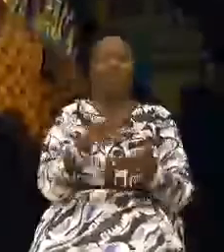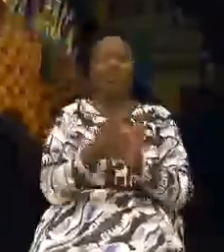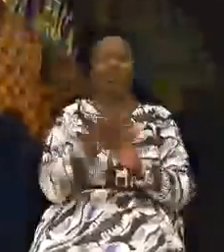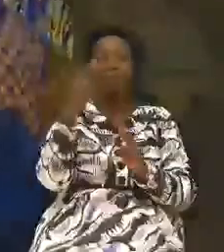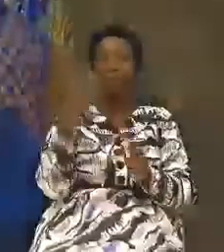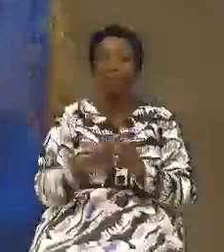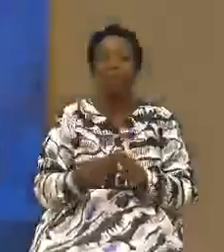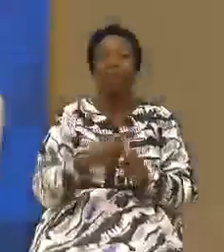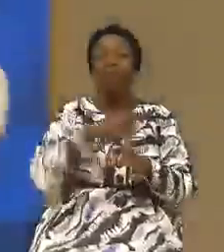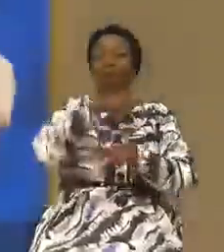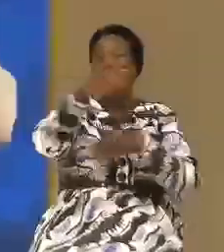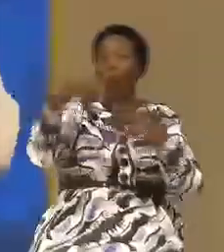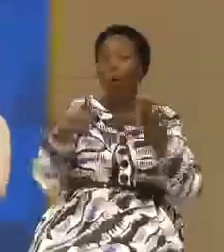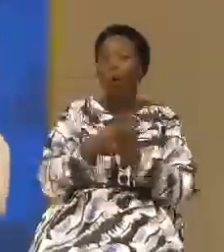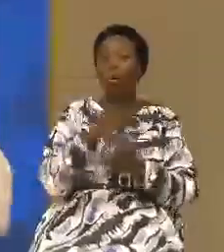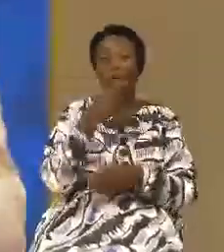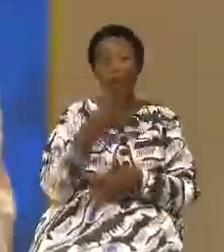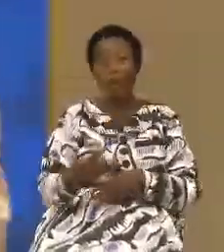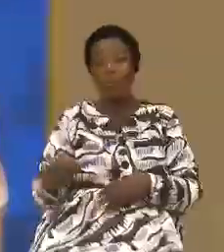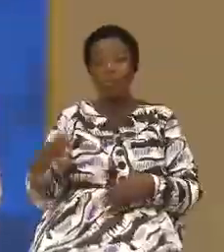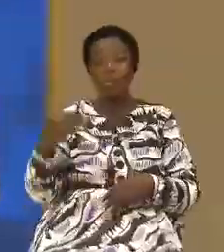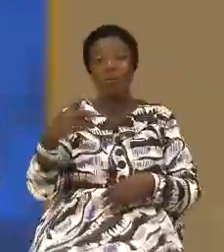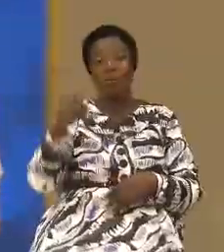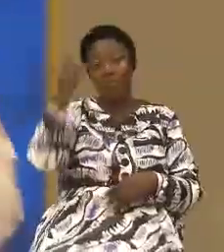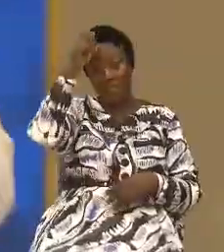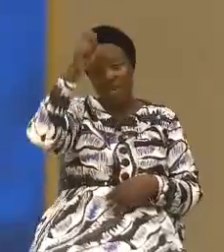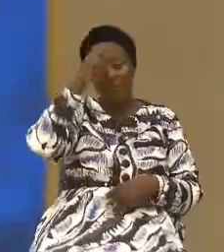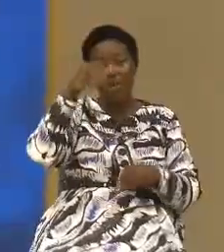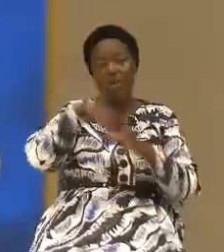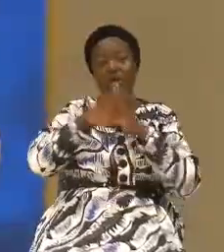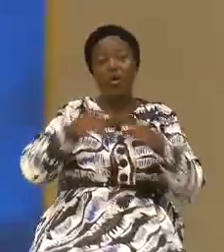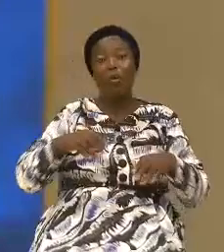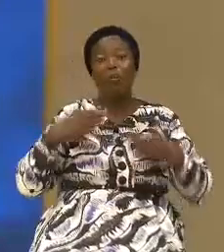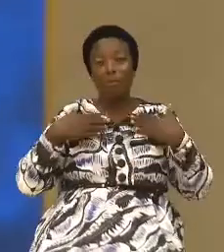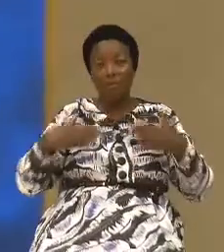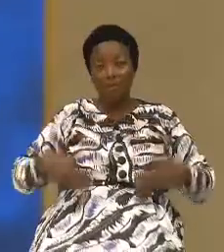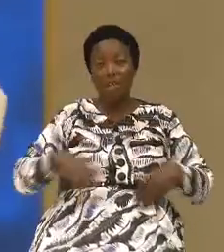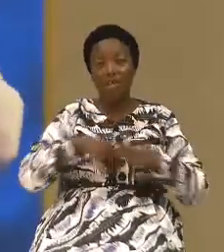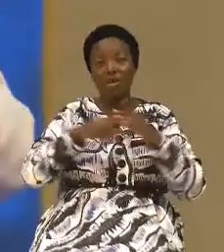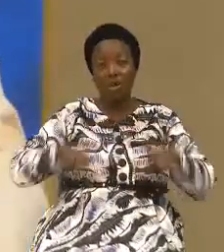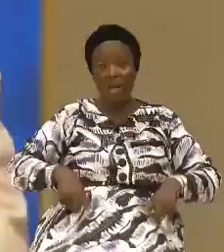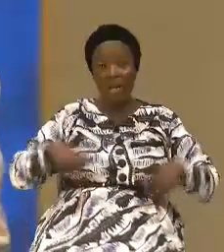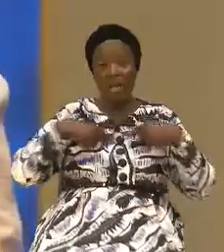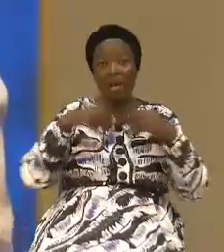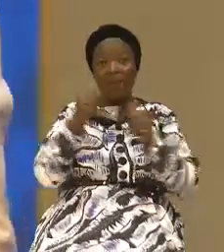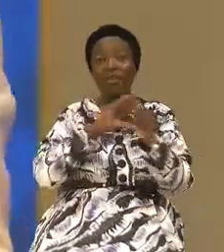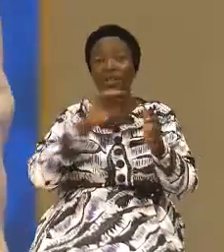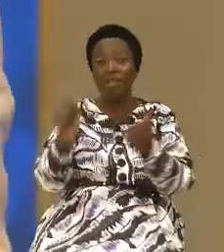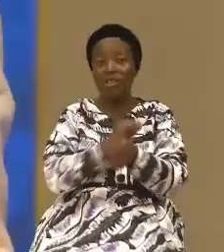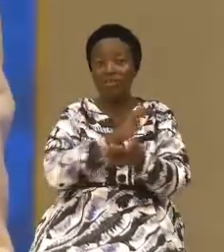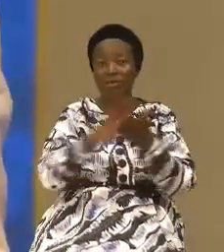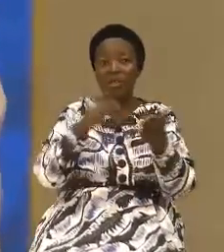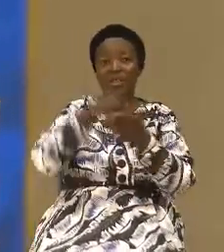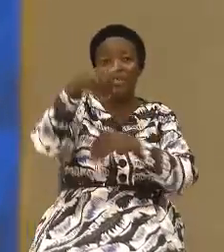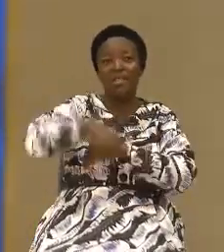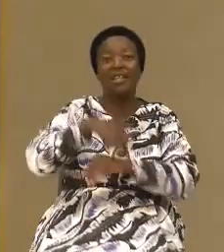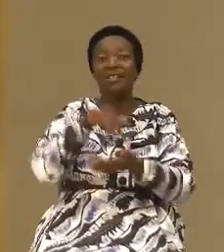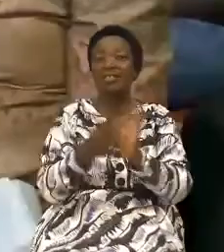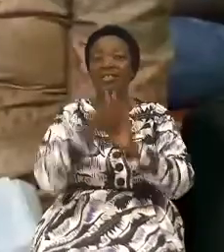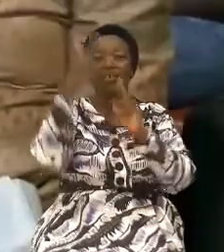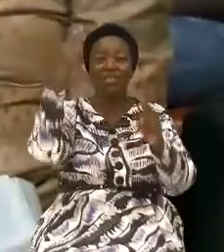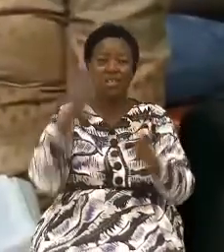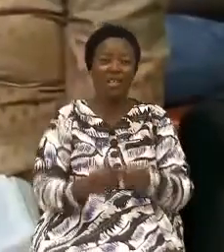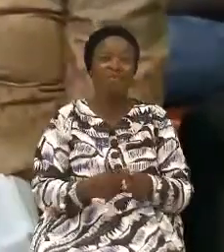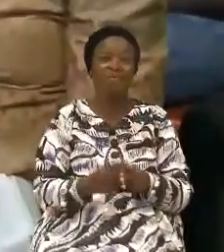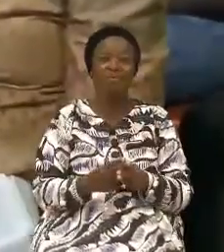the property of the devil in your life, everything is destroyed tonight in Jesus'